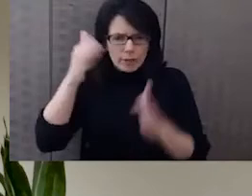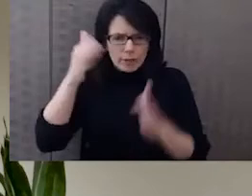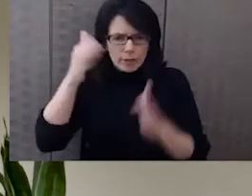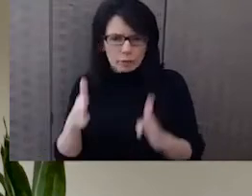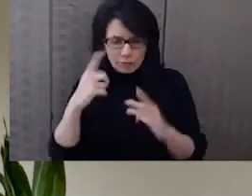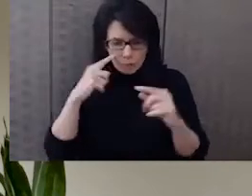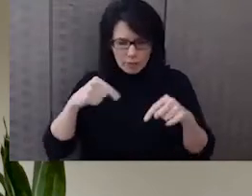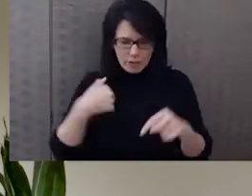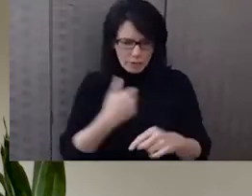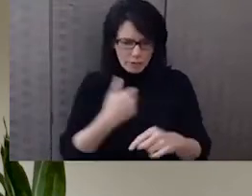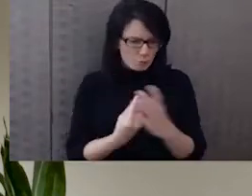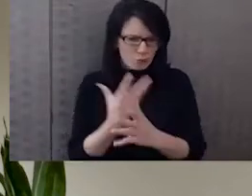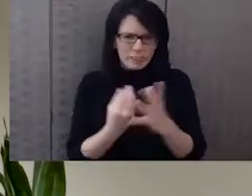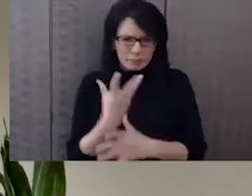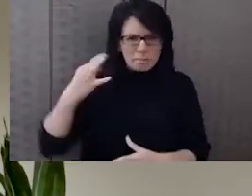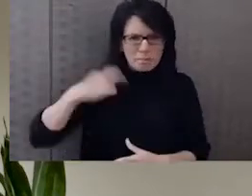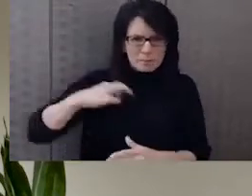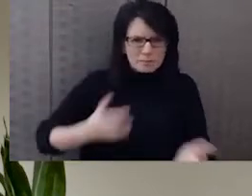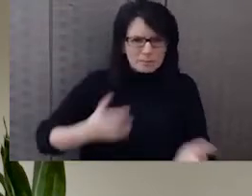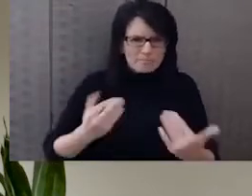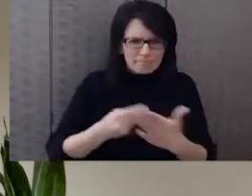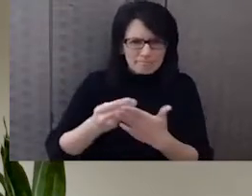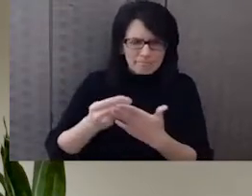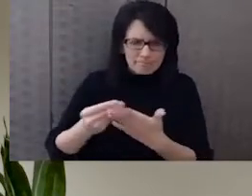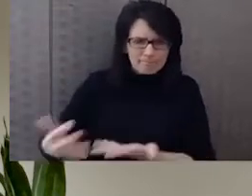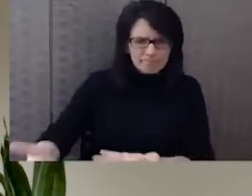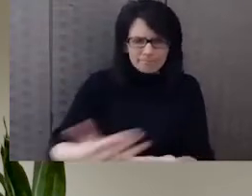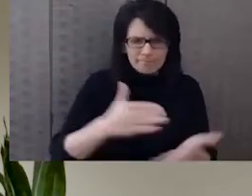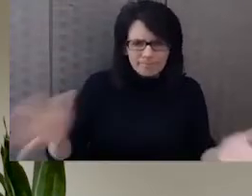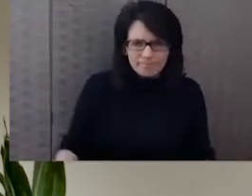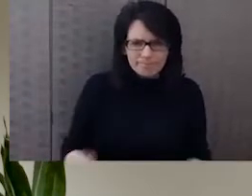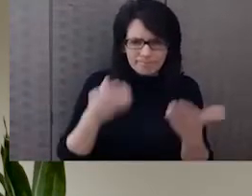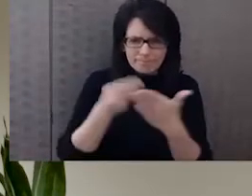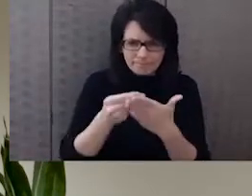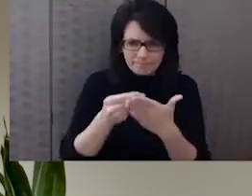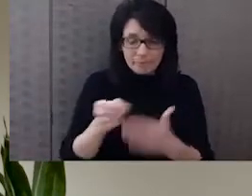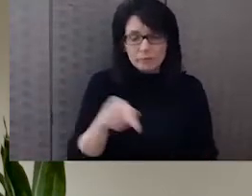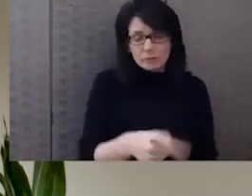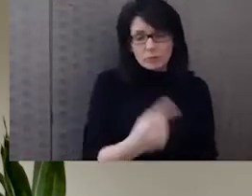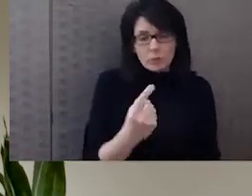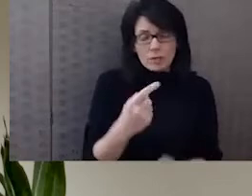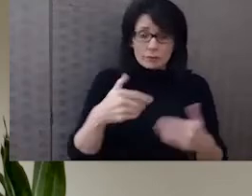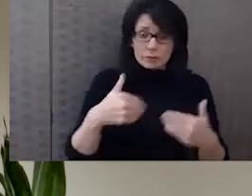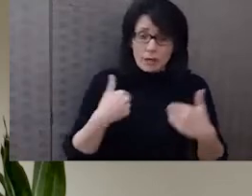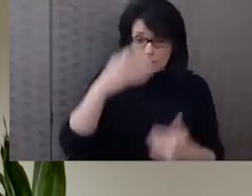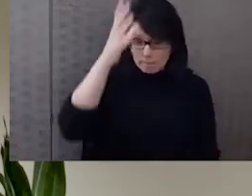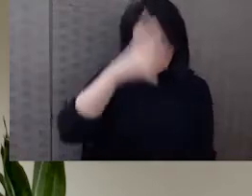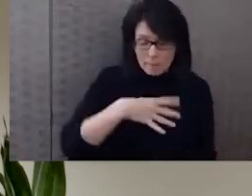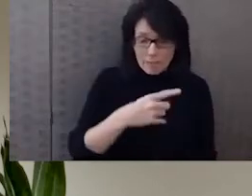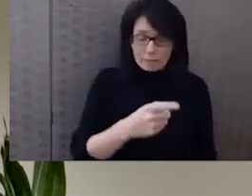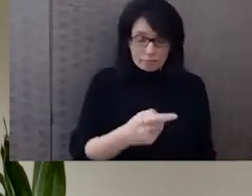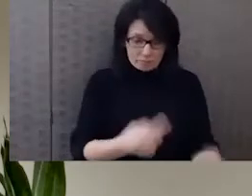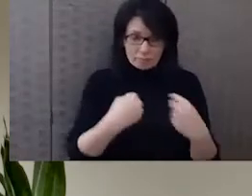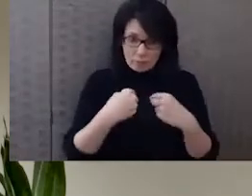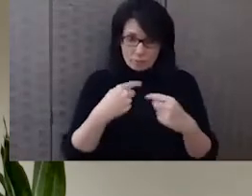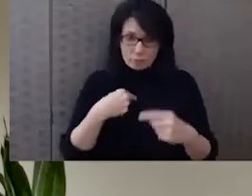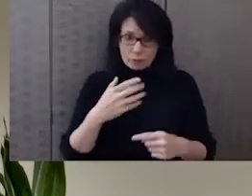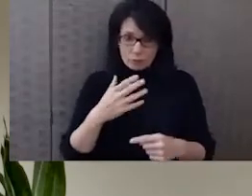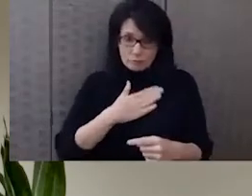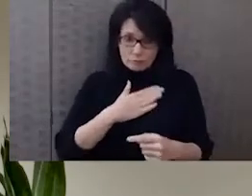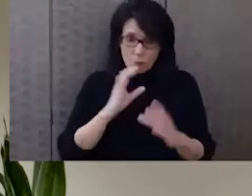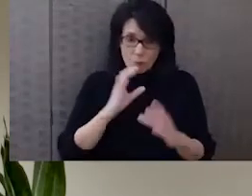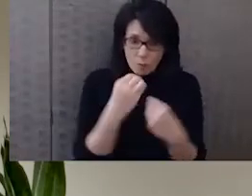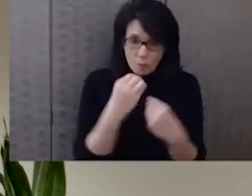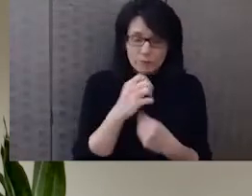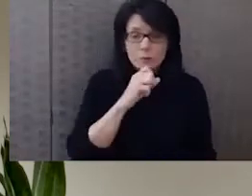podium to speak. This young man had come to our office at age 17, reading on a first grade level, because he hadn't ever received the